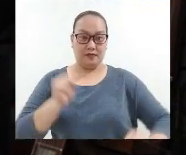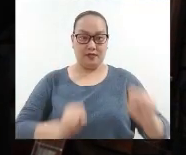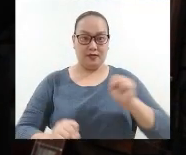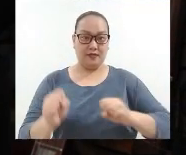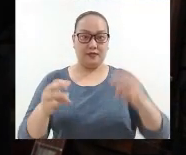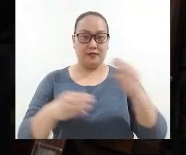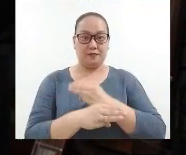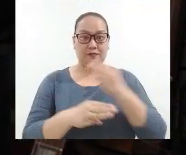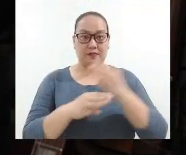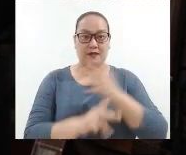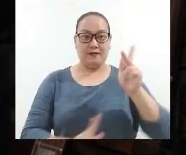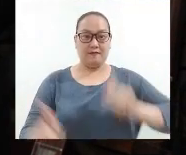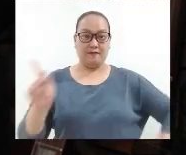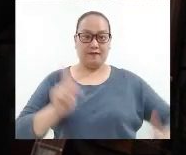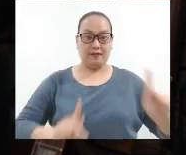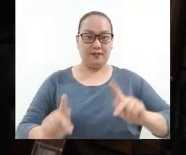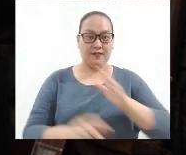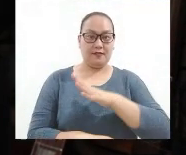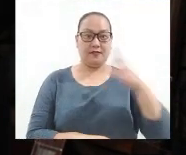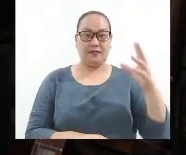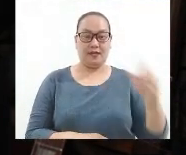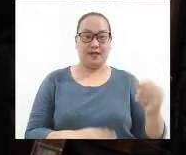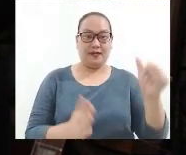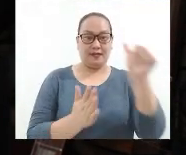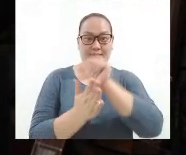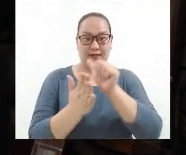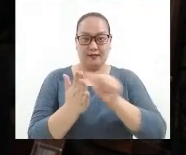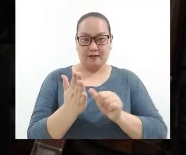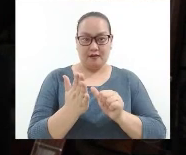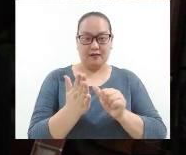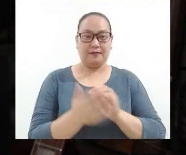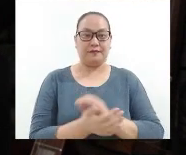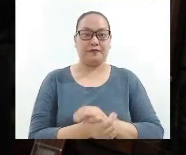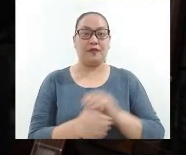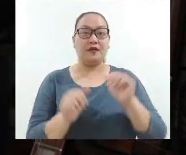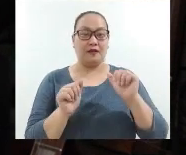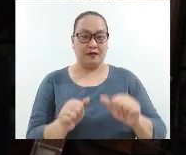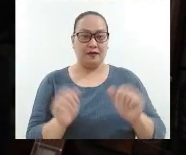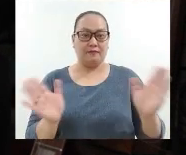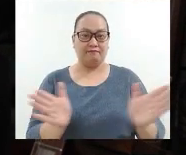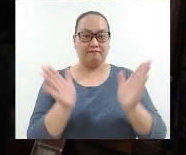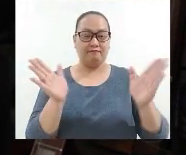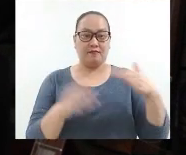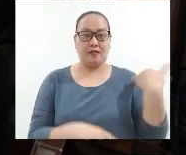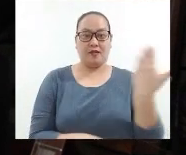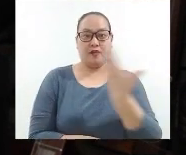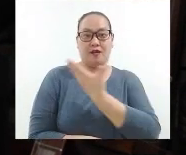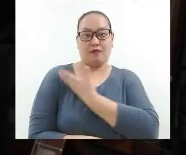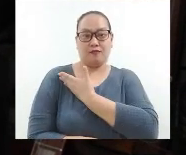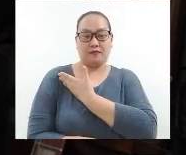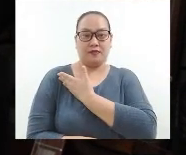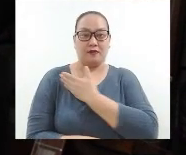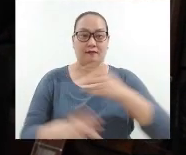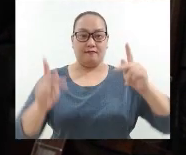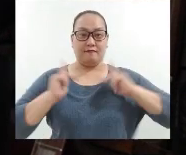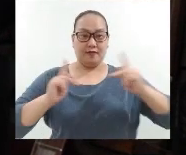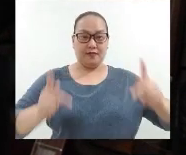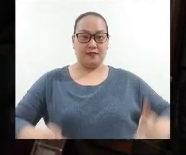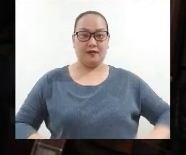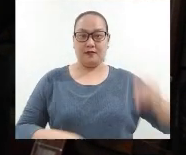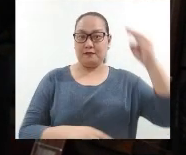math, physics, and above all, art. It can stimulate our sense of being